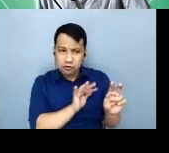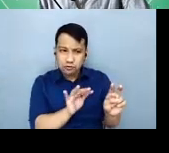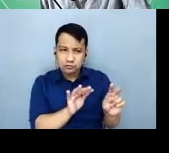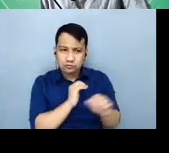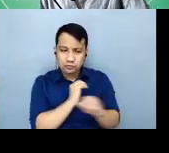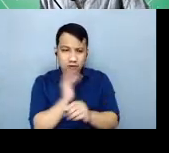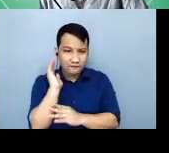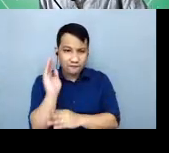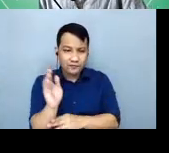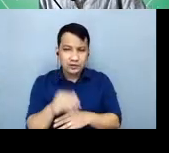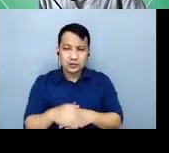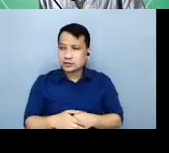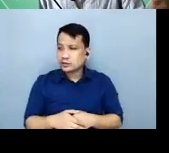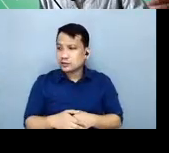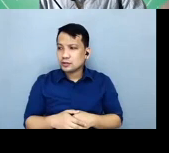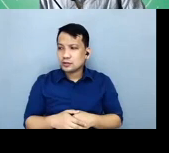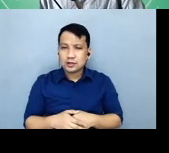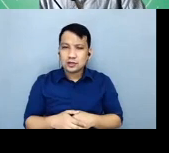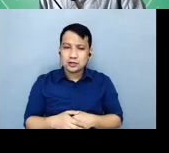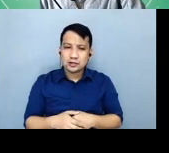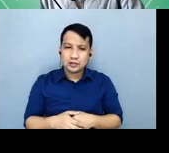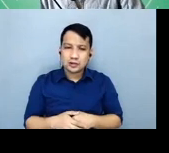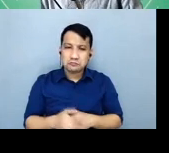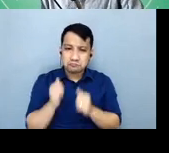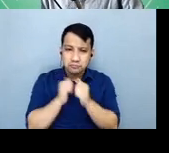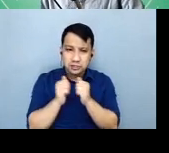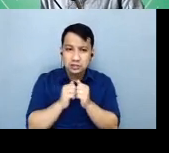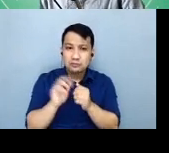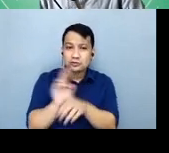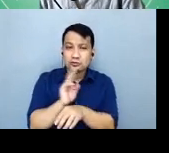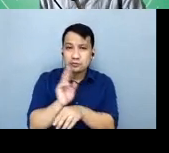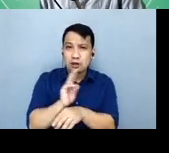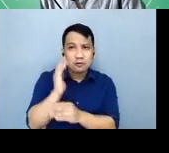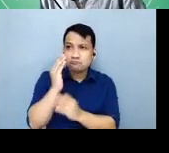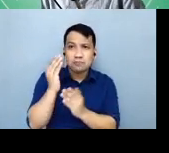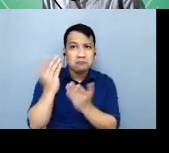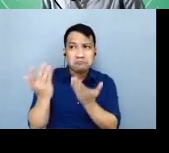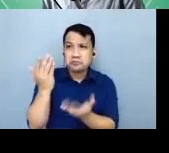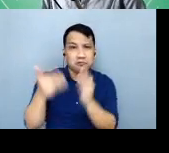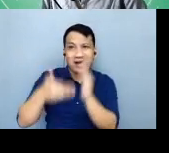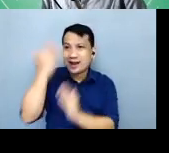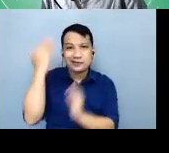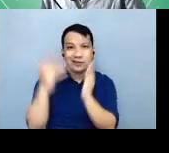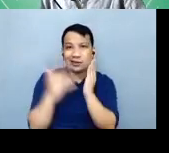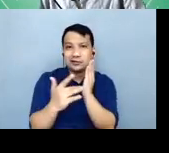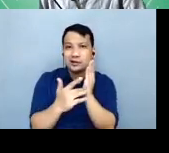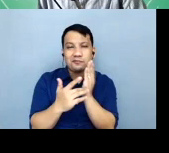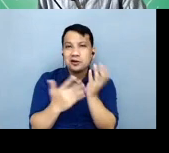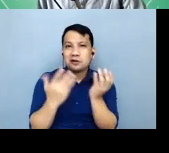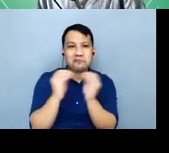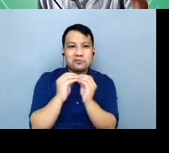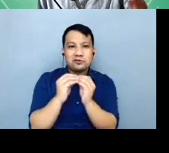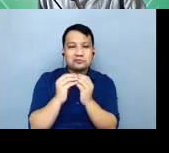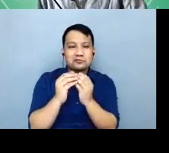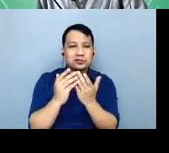the future. And this means that these are usually highly technical fields. For example, something you may take for granted